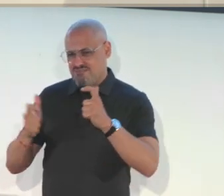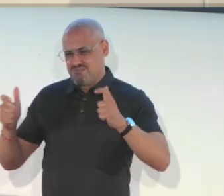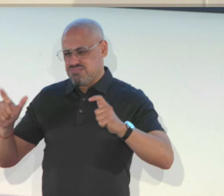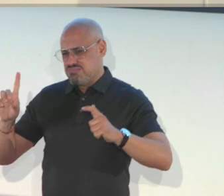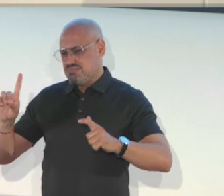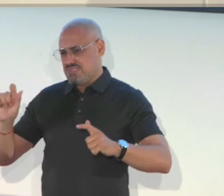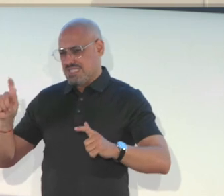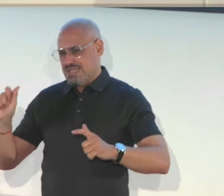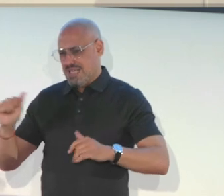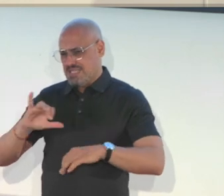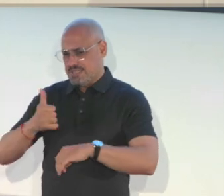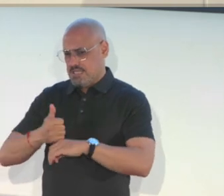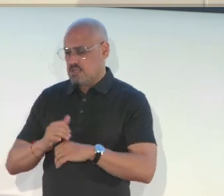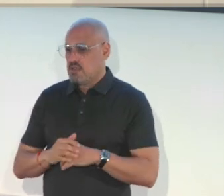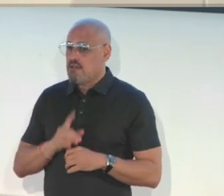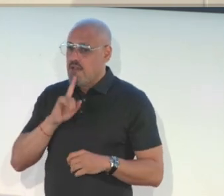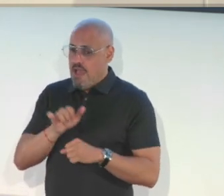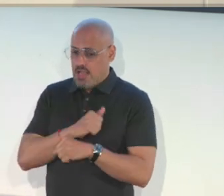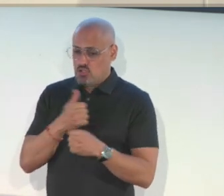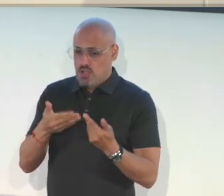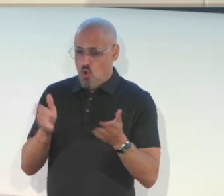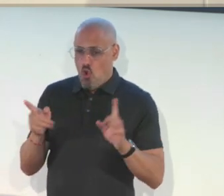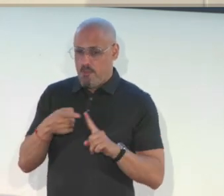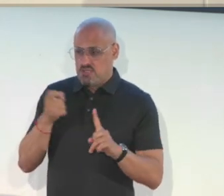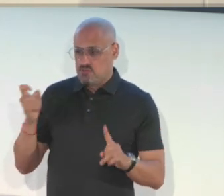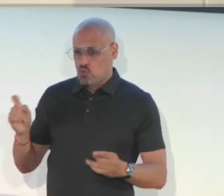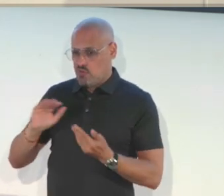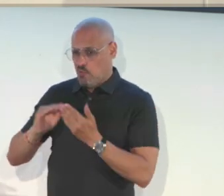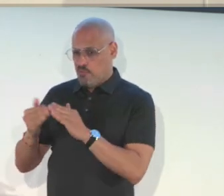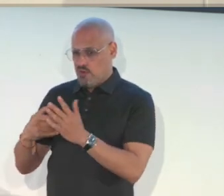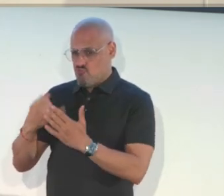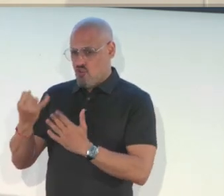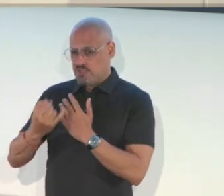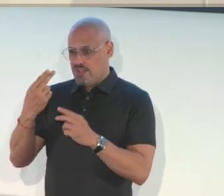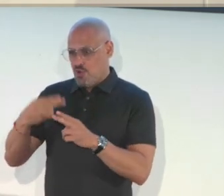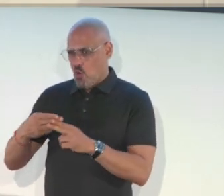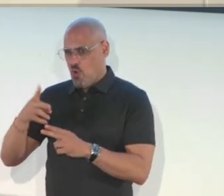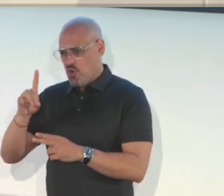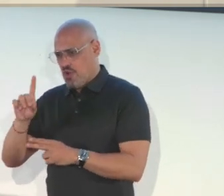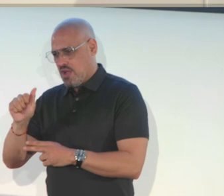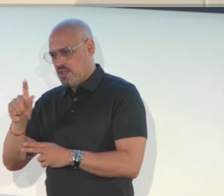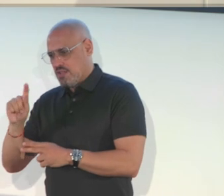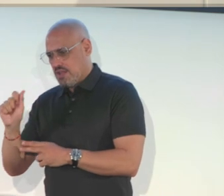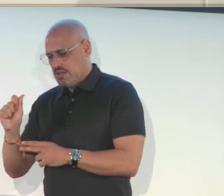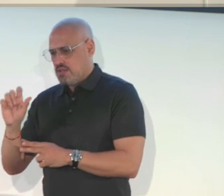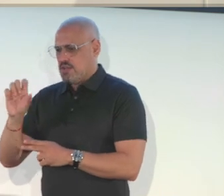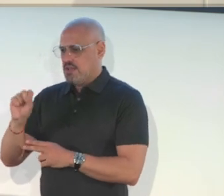sets. And in fact, there's an open source community project called Dataset, data